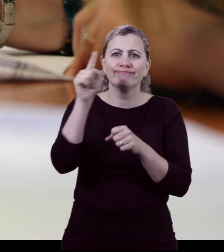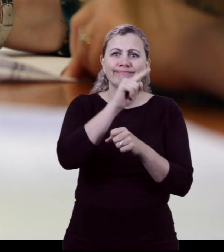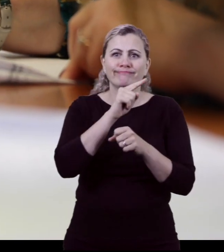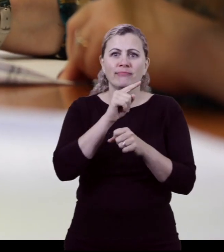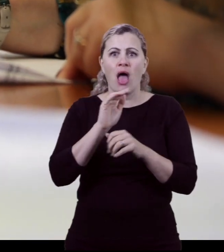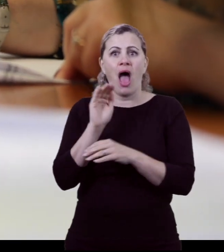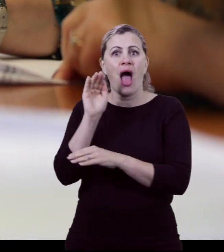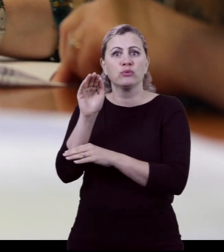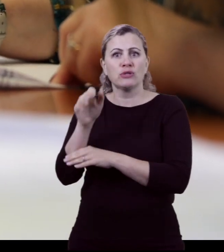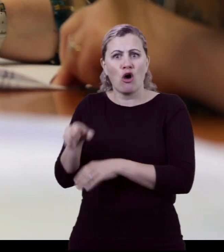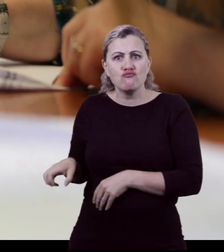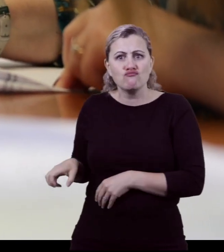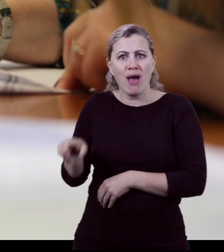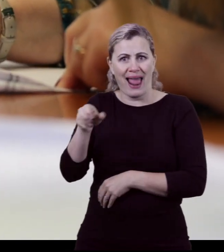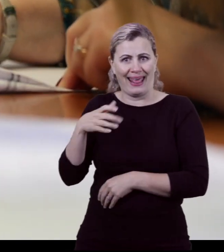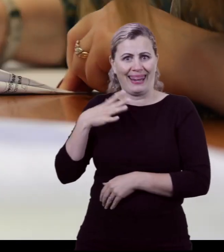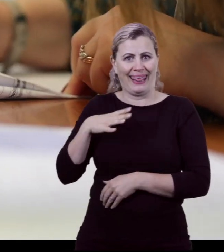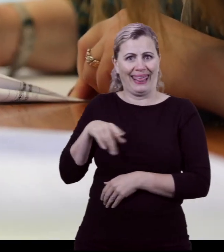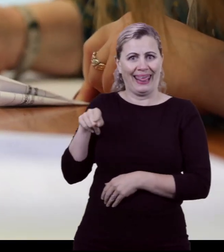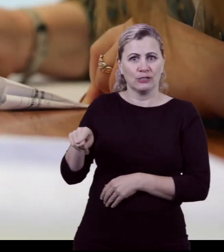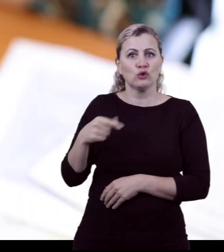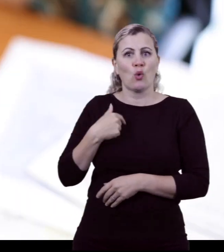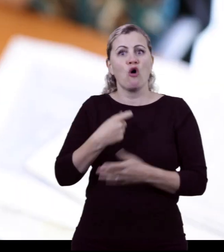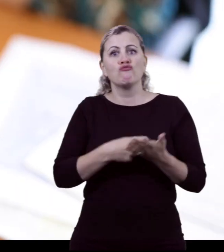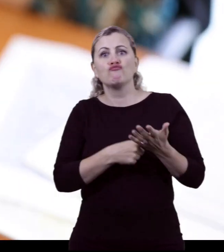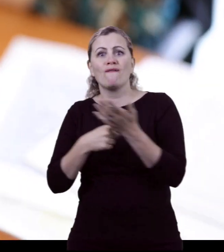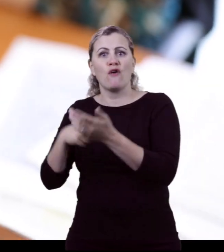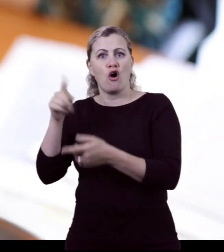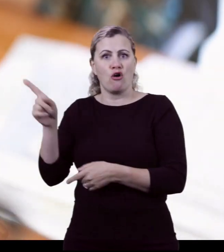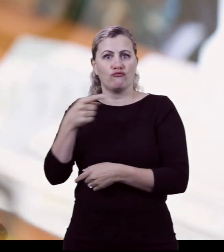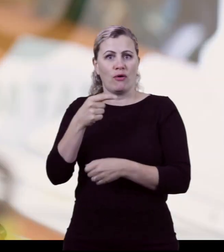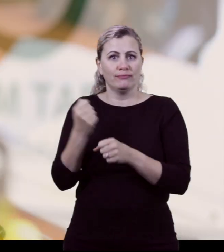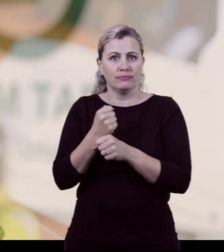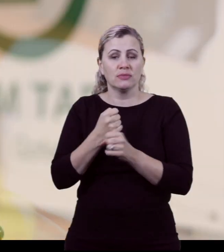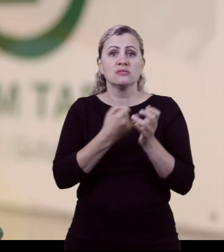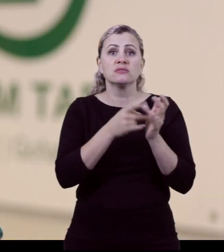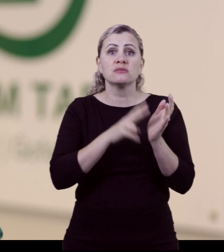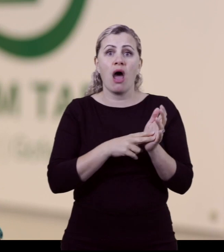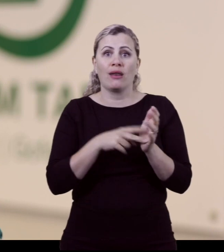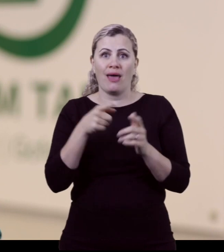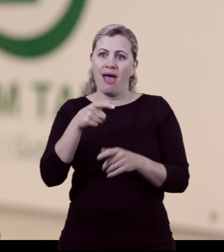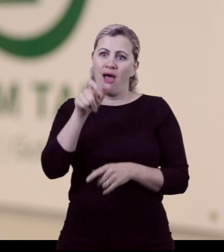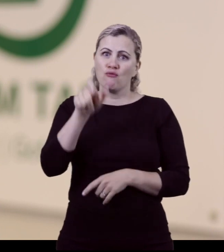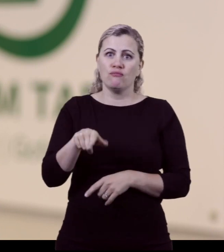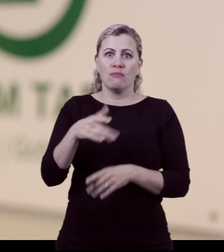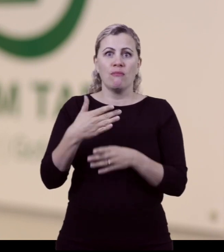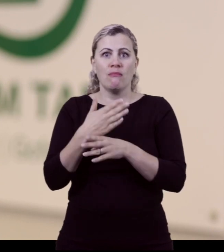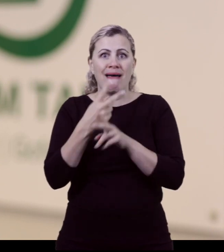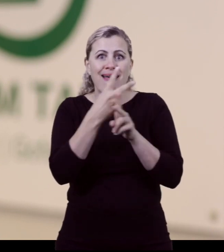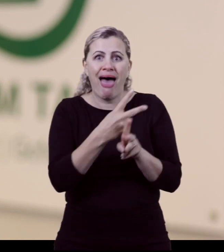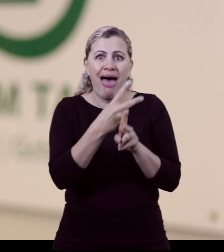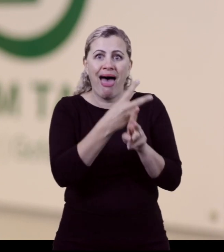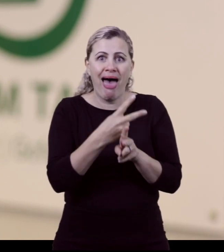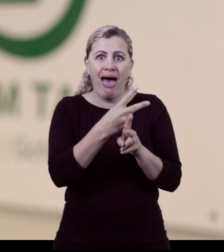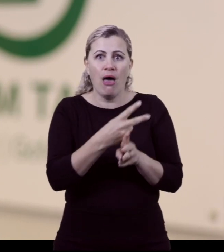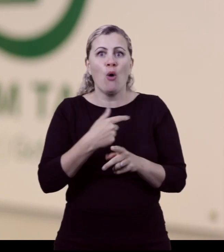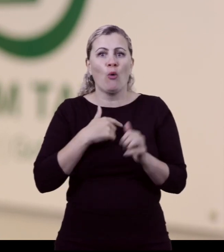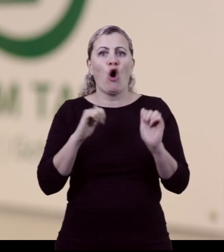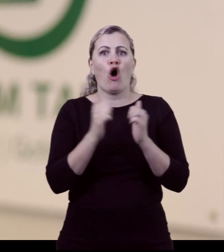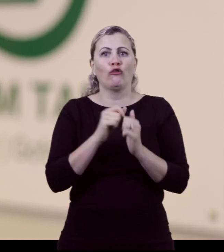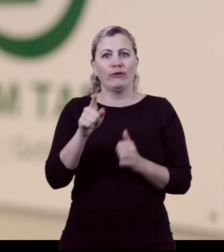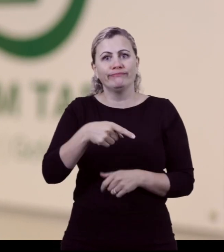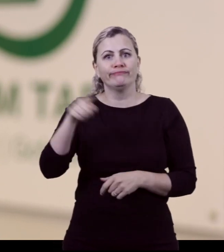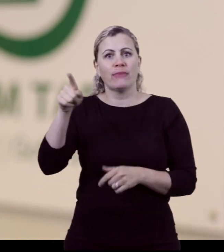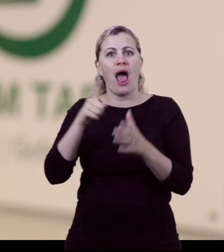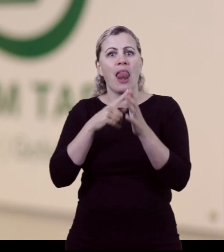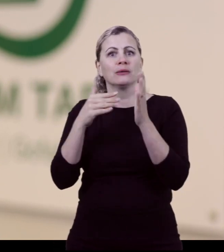for himself. The client also needed some support with a care package, so I made a referral to social services for